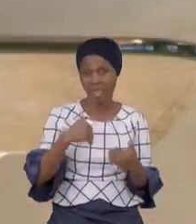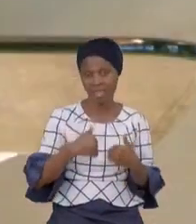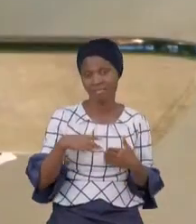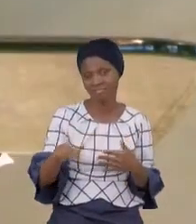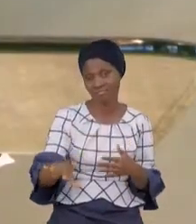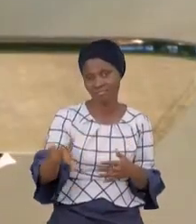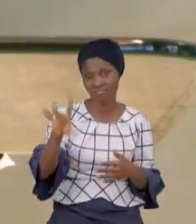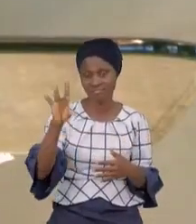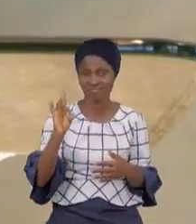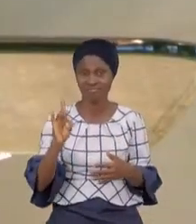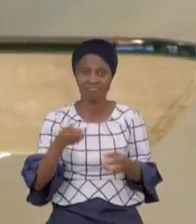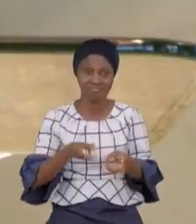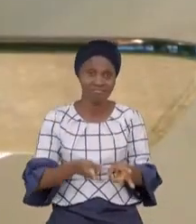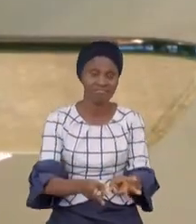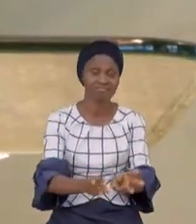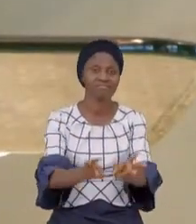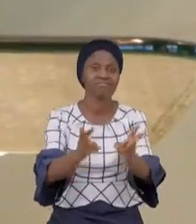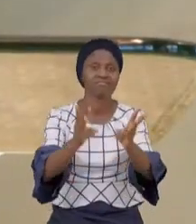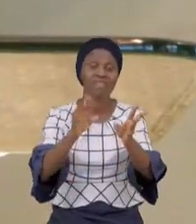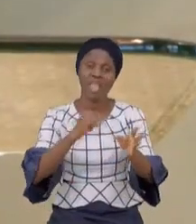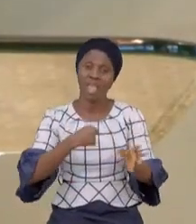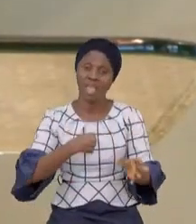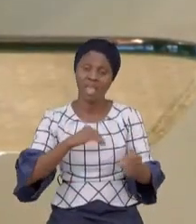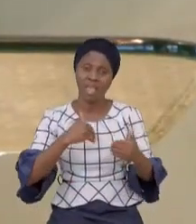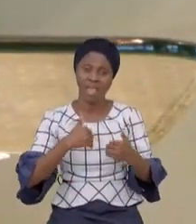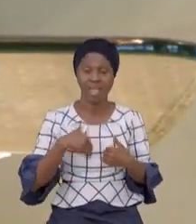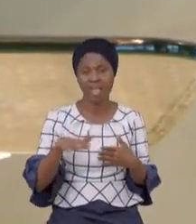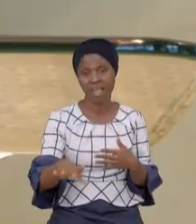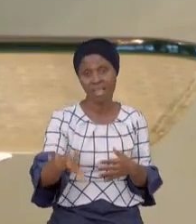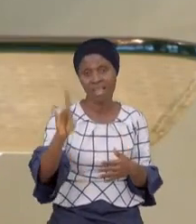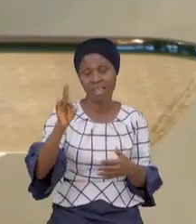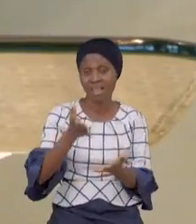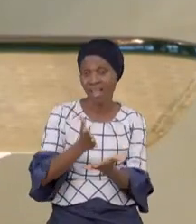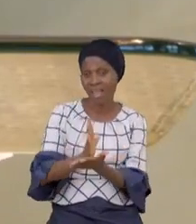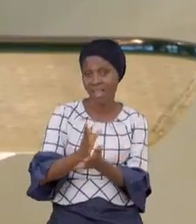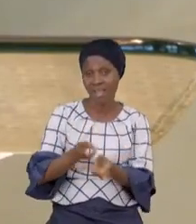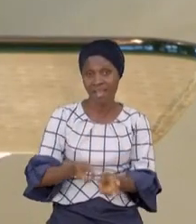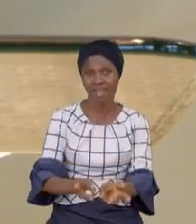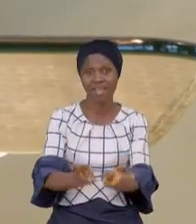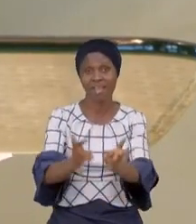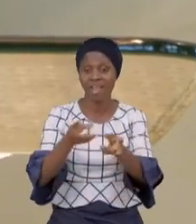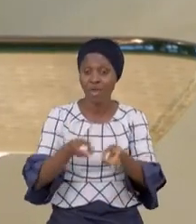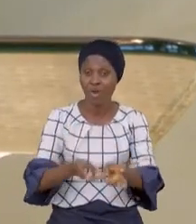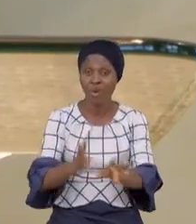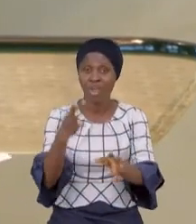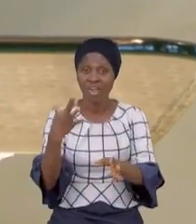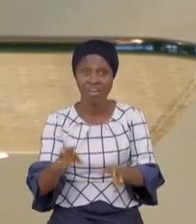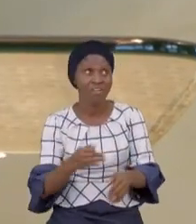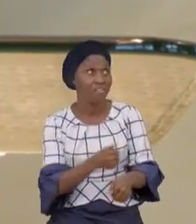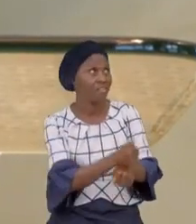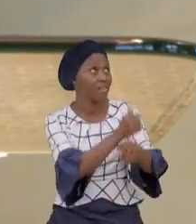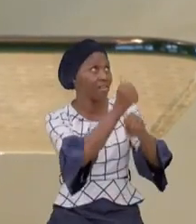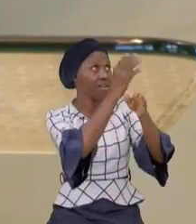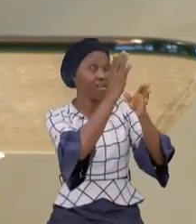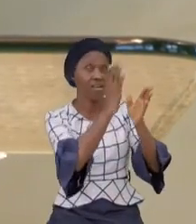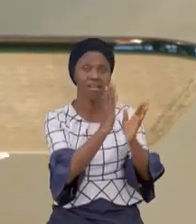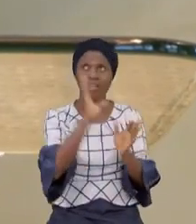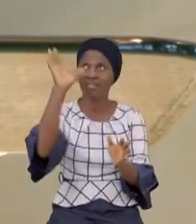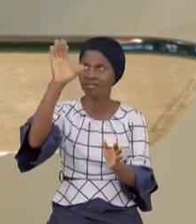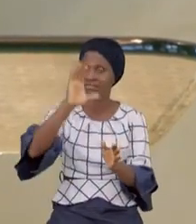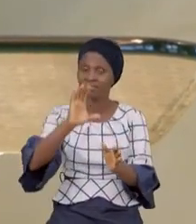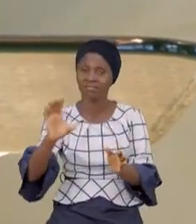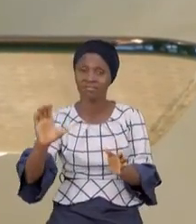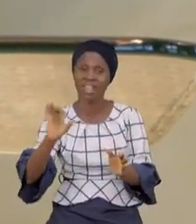the way. I have chosen the right way, the way of Calvary. I